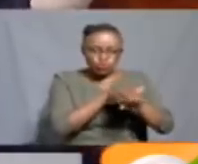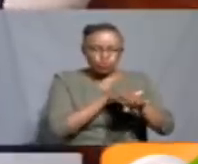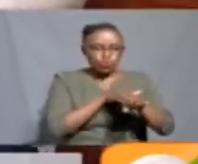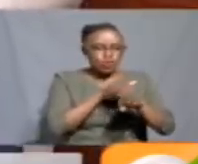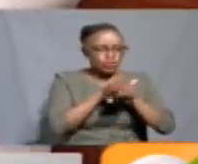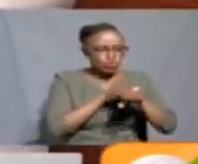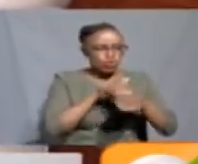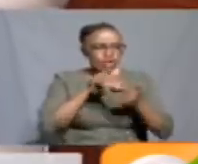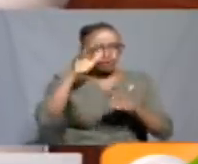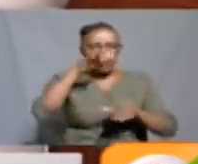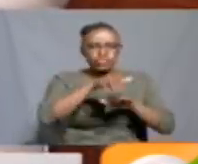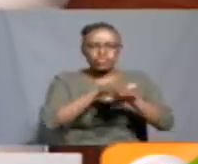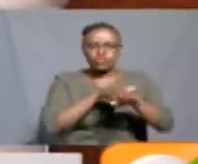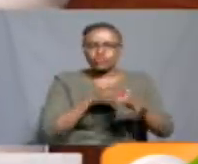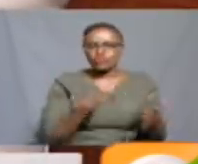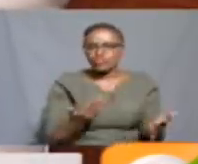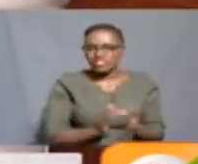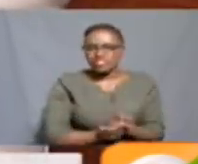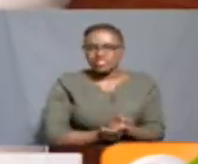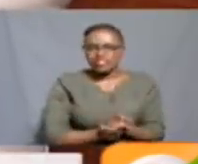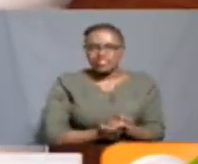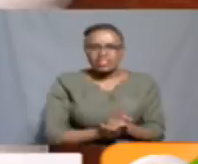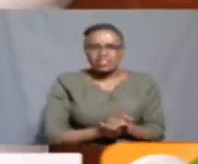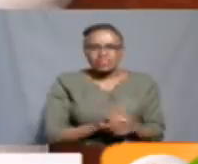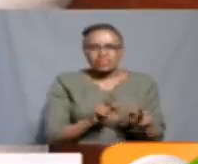slower. Now,